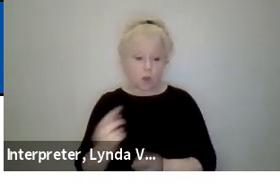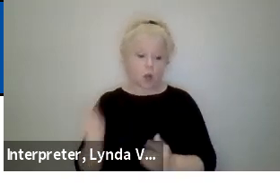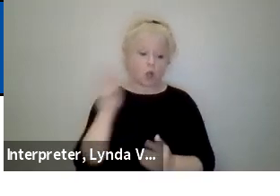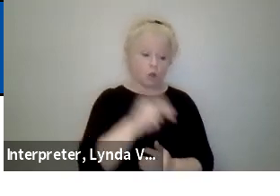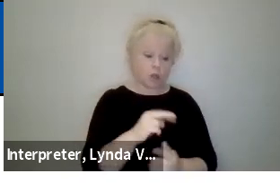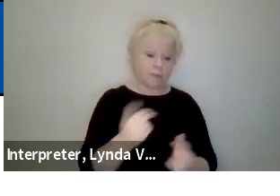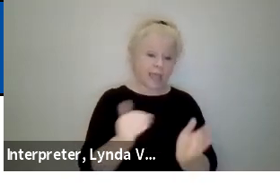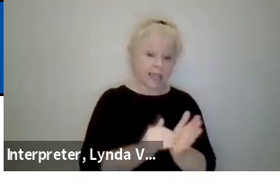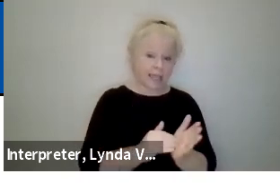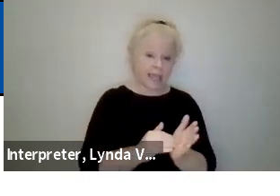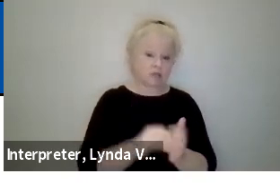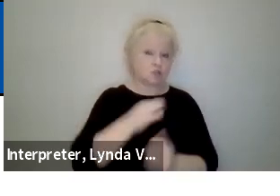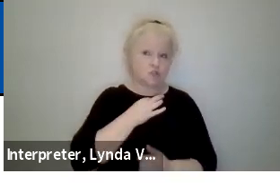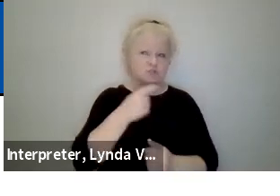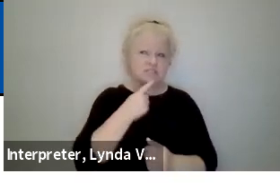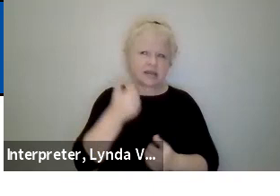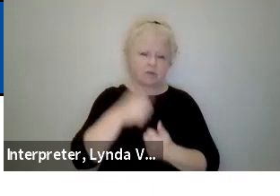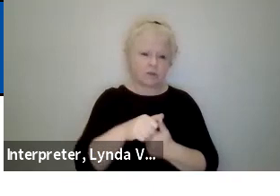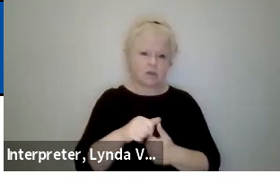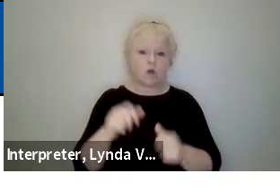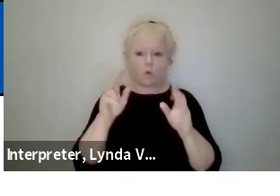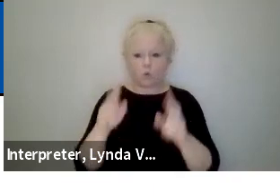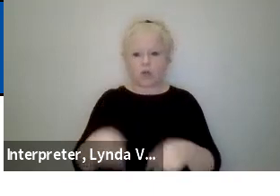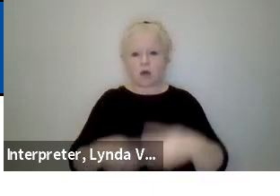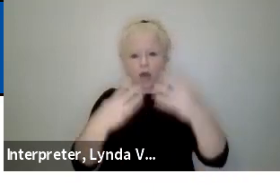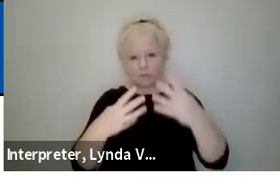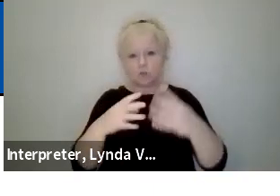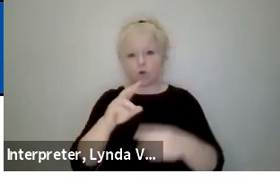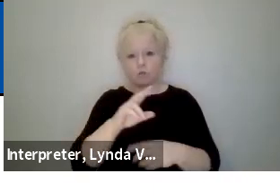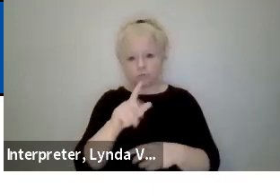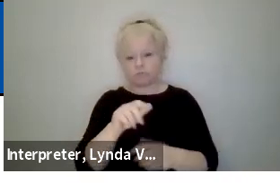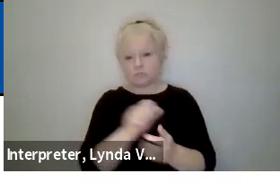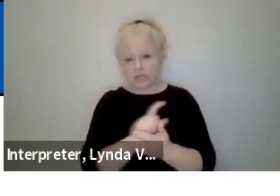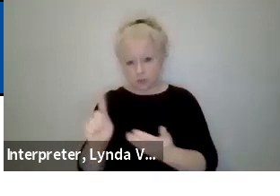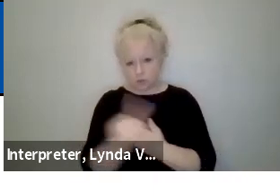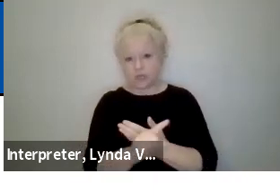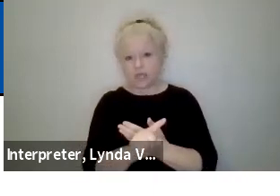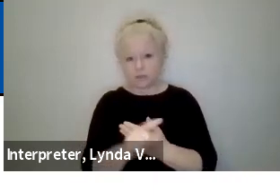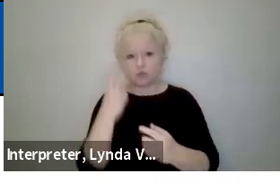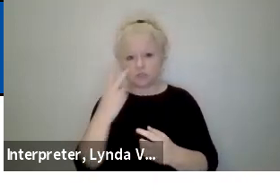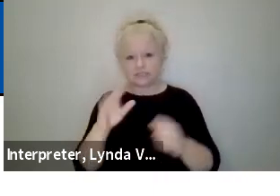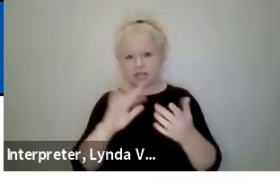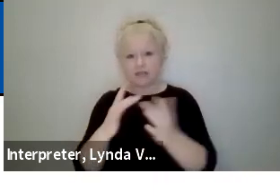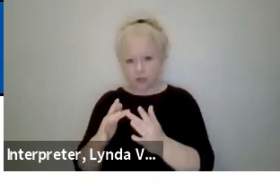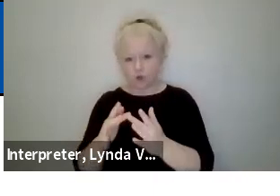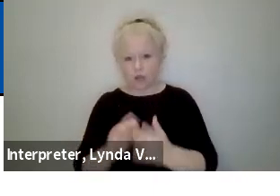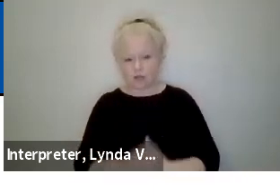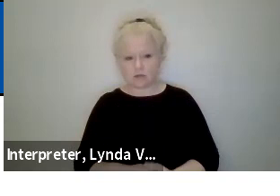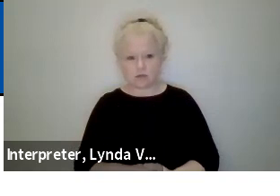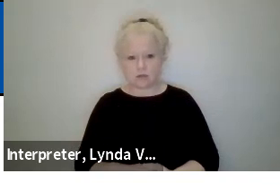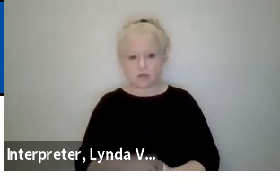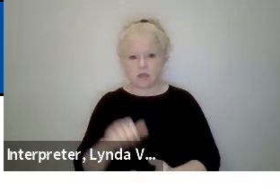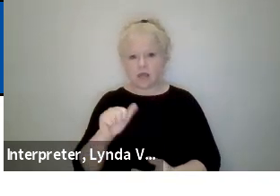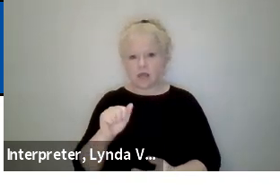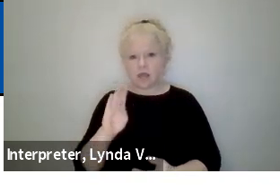visit that. We are going to download that video and have it up on our website next week for sure. And that is